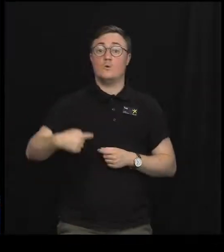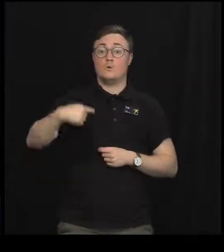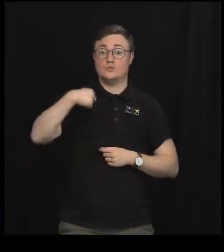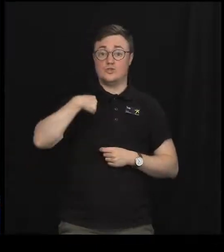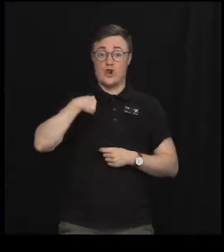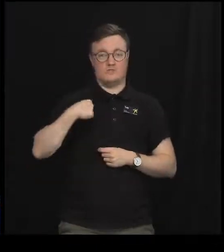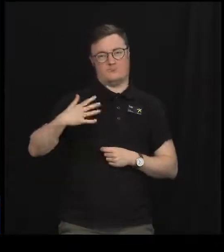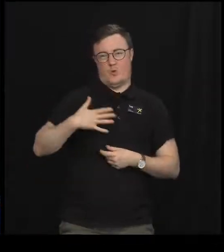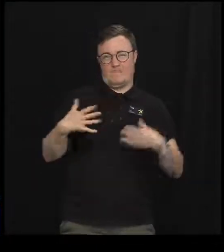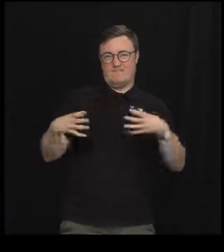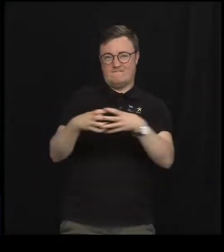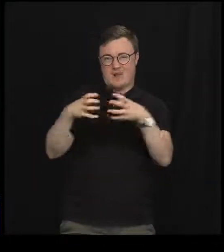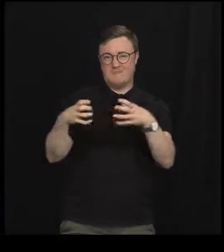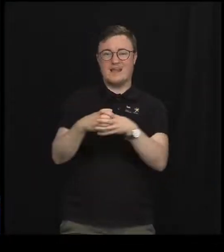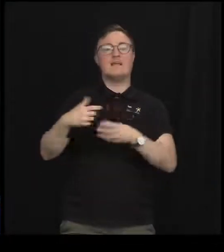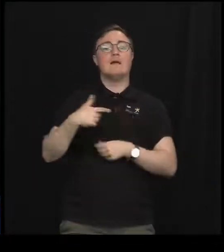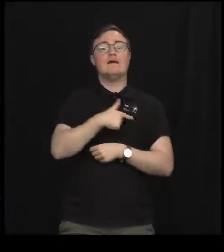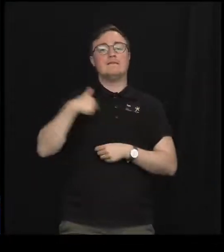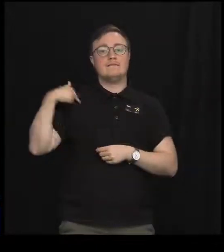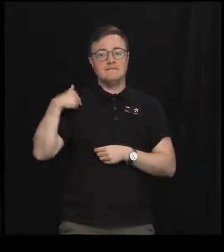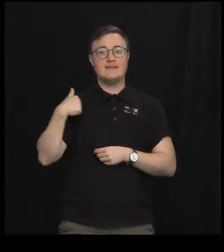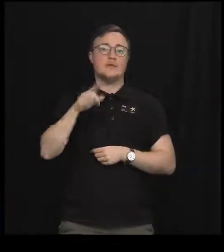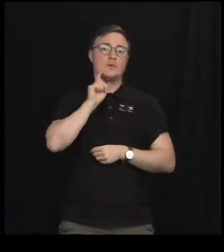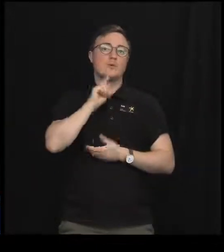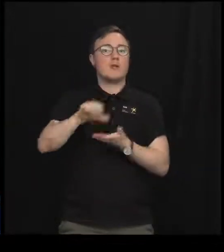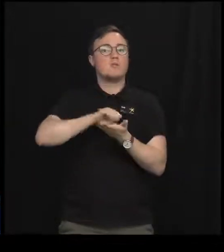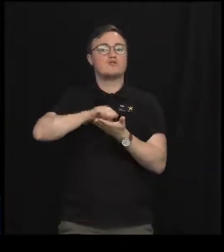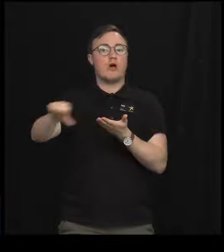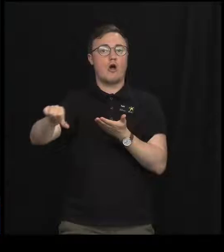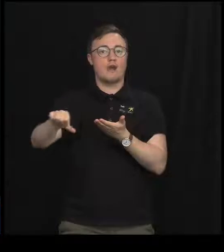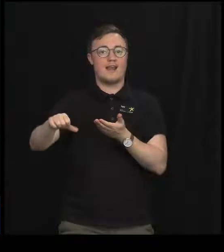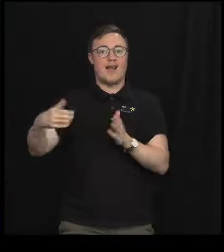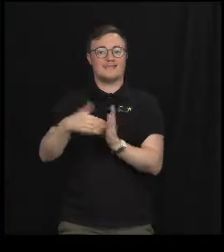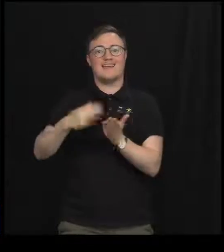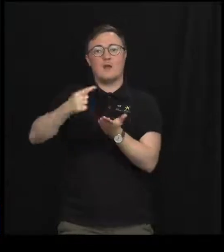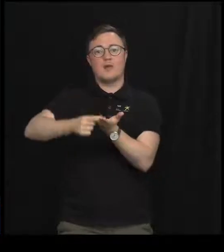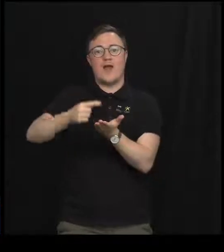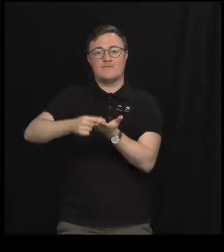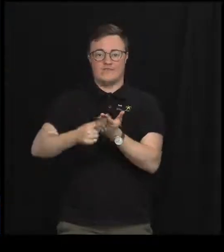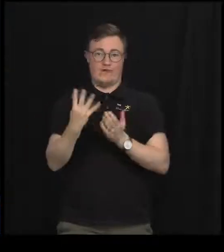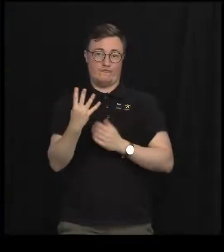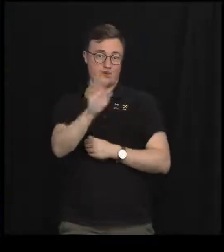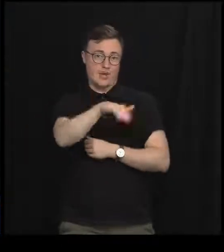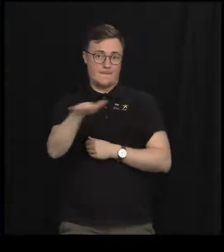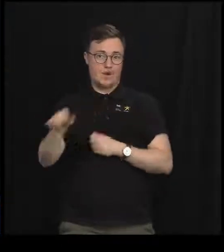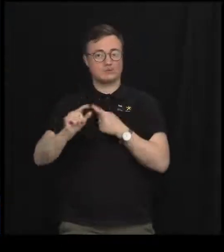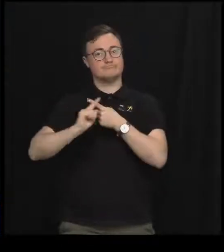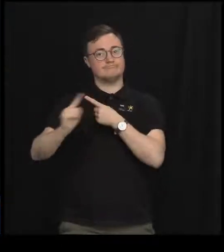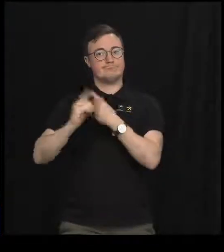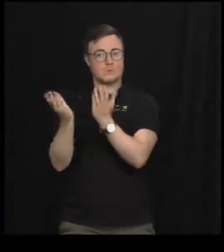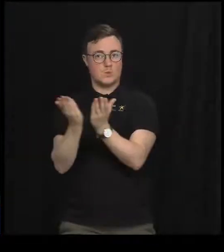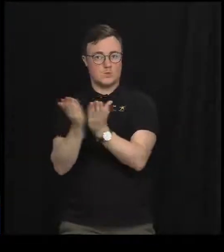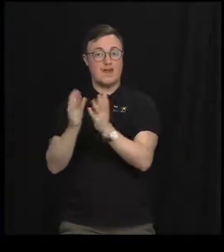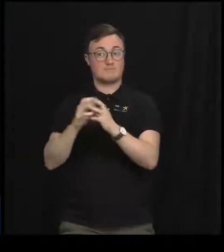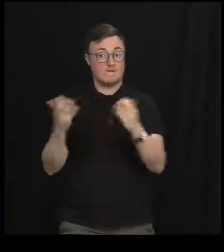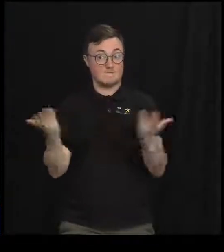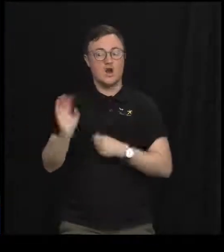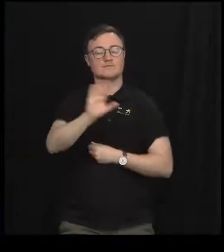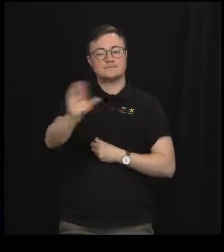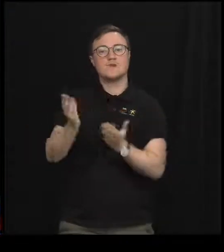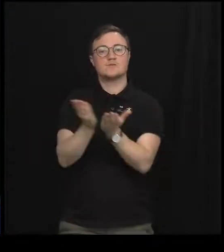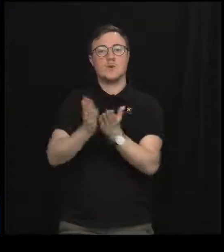and my family, we sponsor 4 children to go to school in Uganda. They were sent home and their schools were closed down for 2